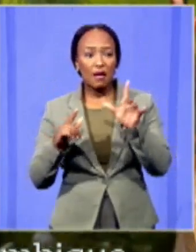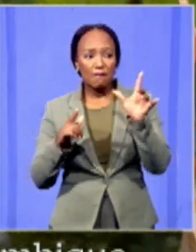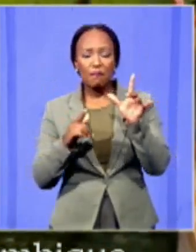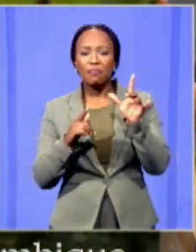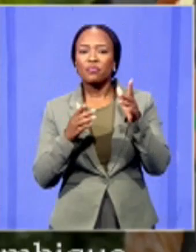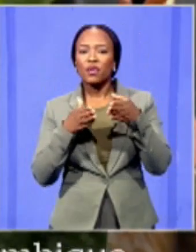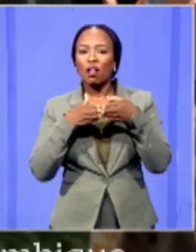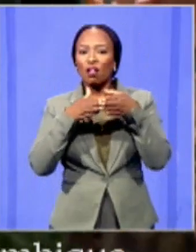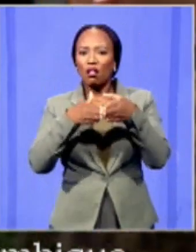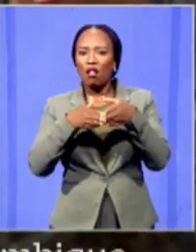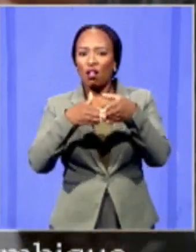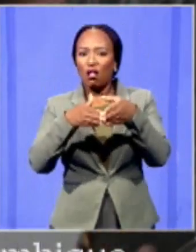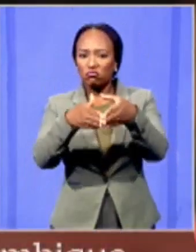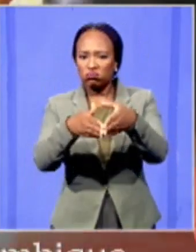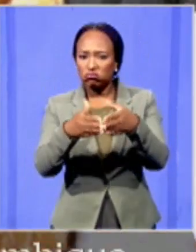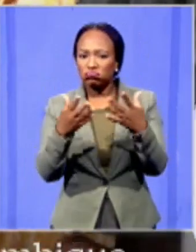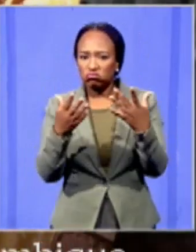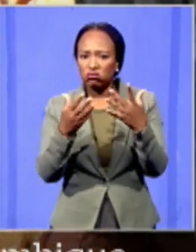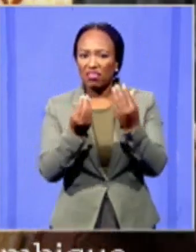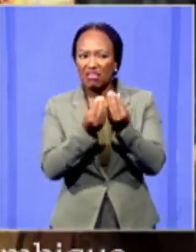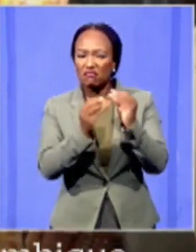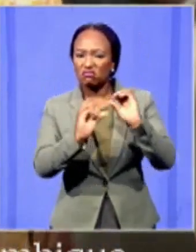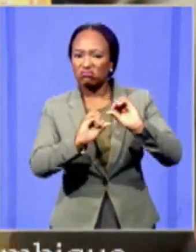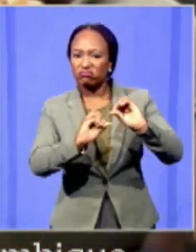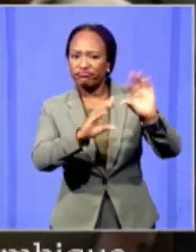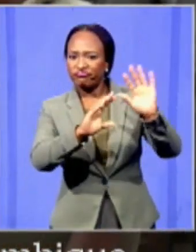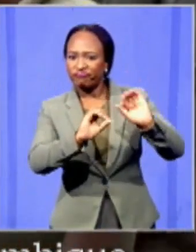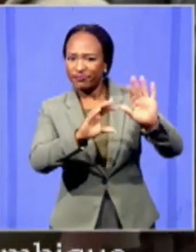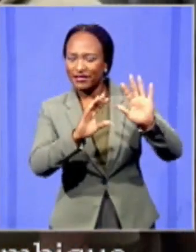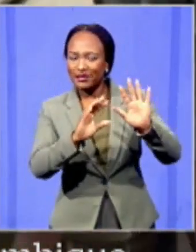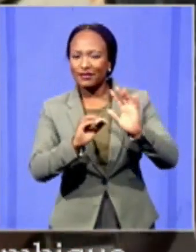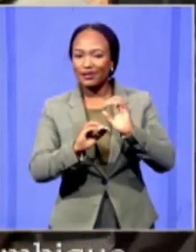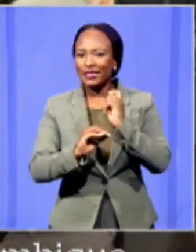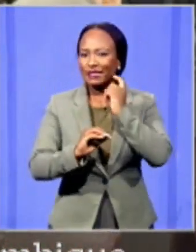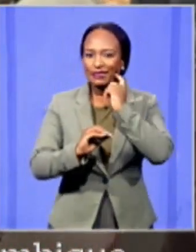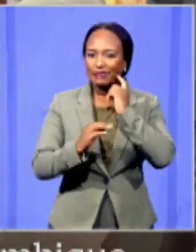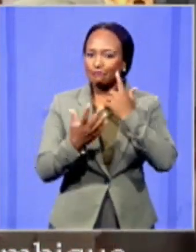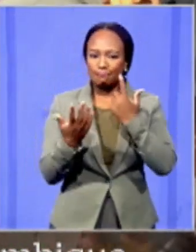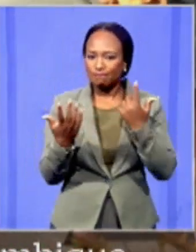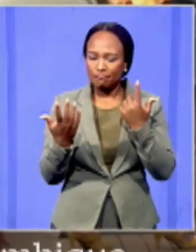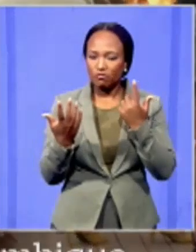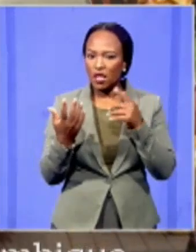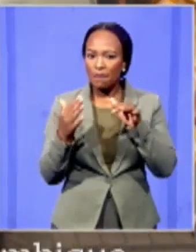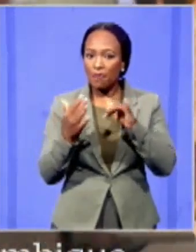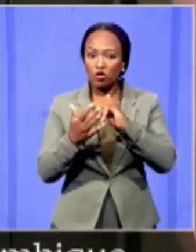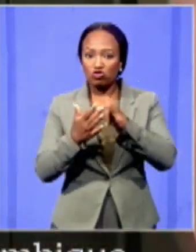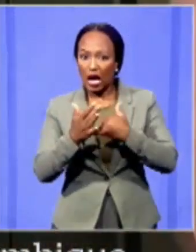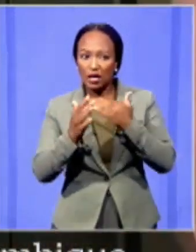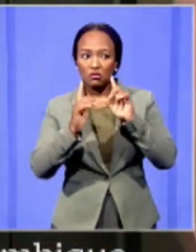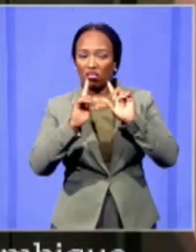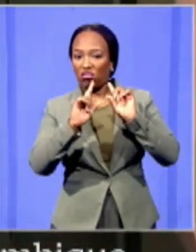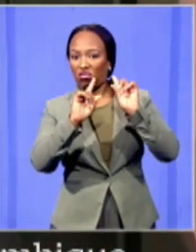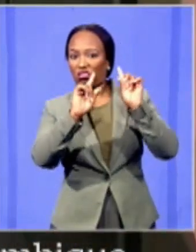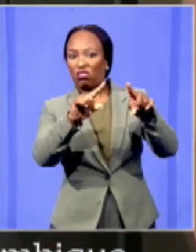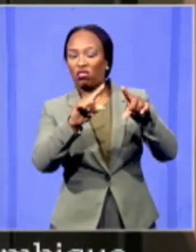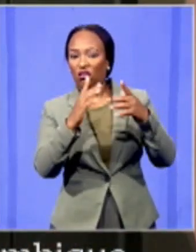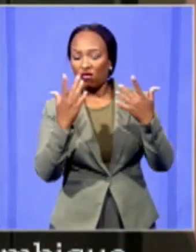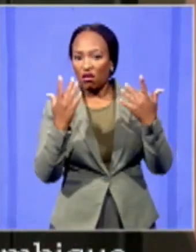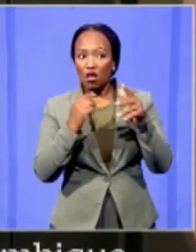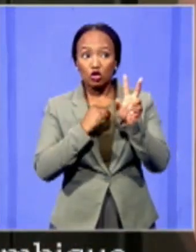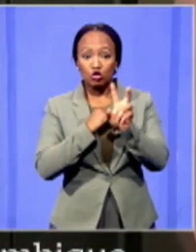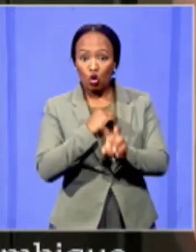important corridor, the people to people. It will not be easy for people to just go in terms of